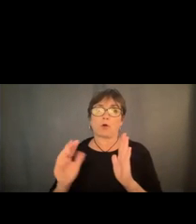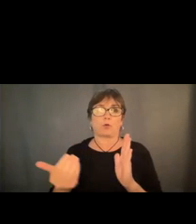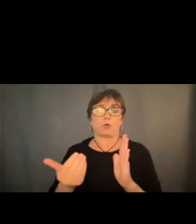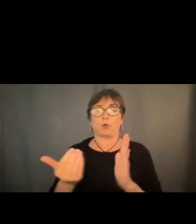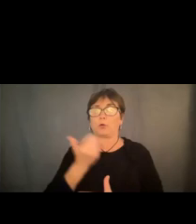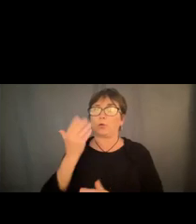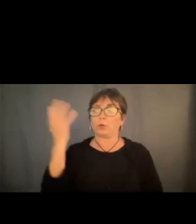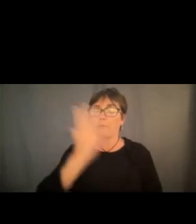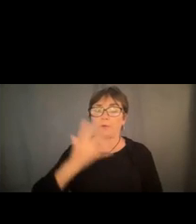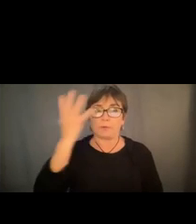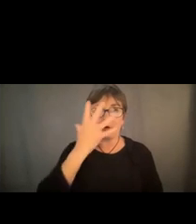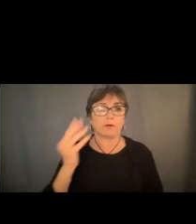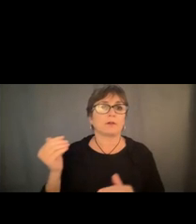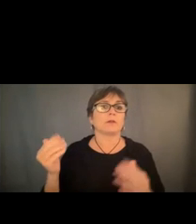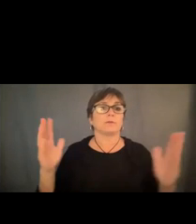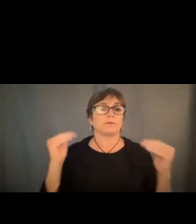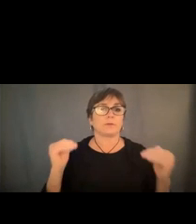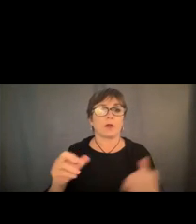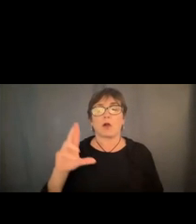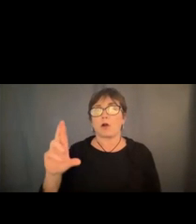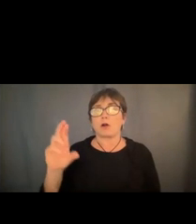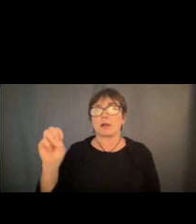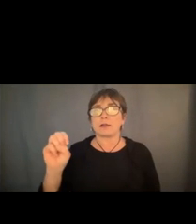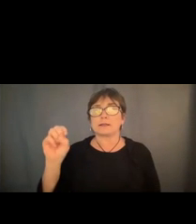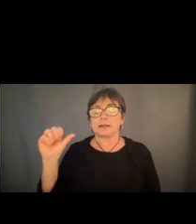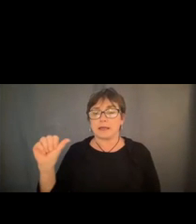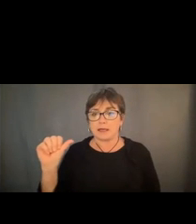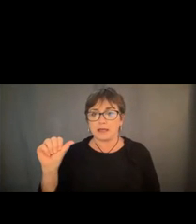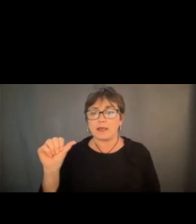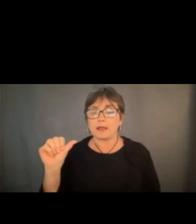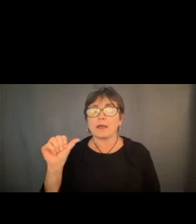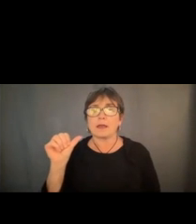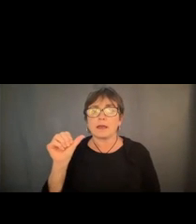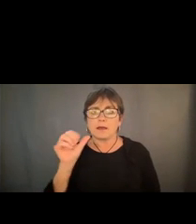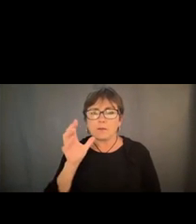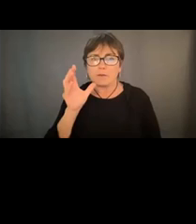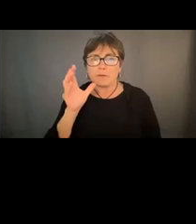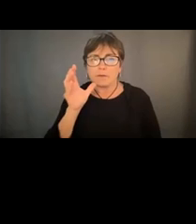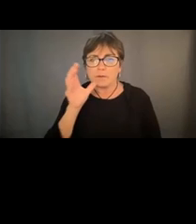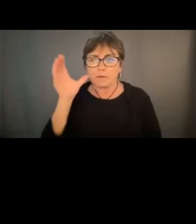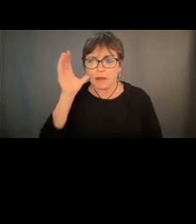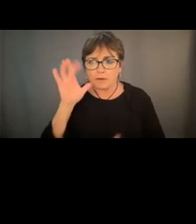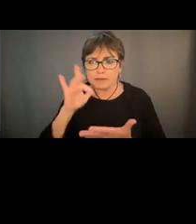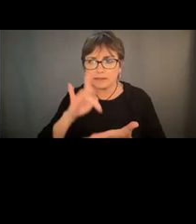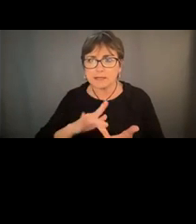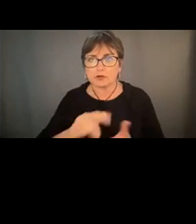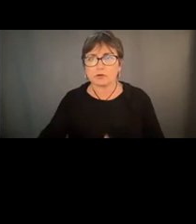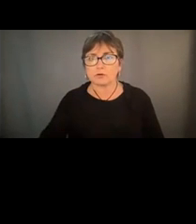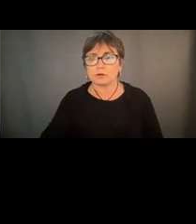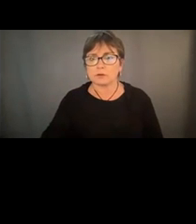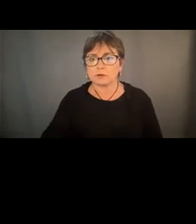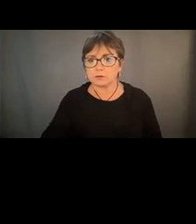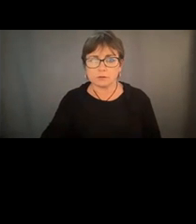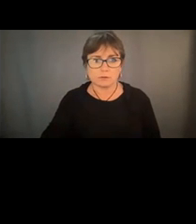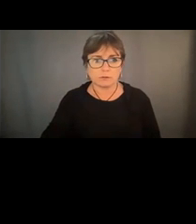our RSA parent centers. We're going to present what they are doing. And then we have a